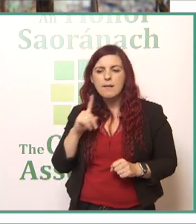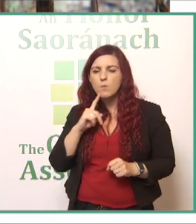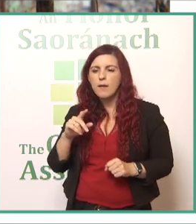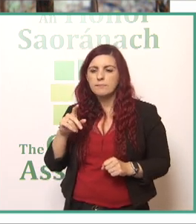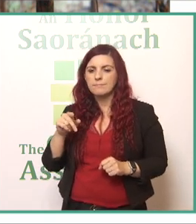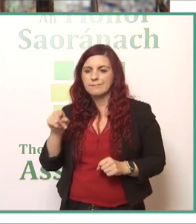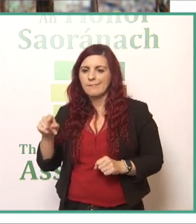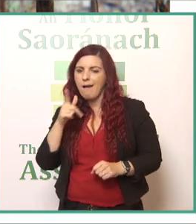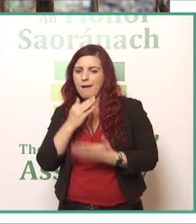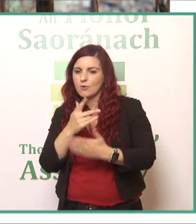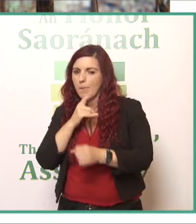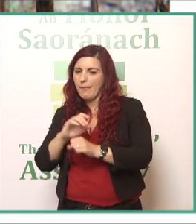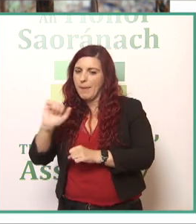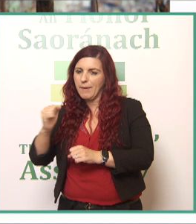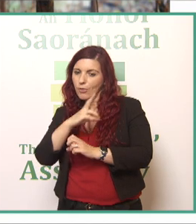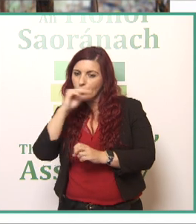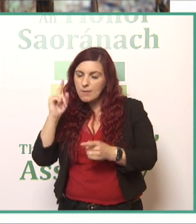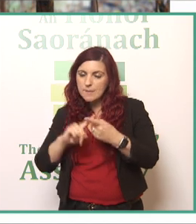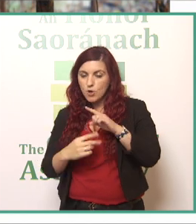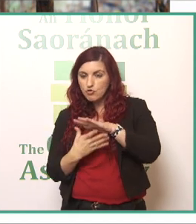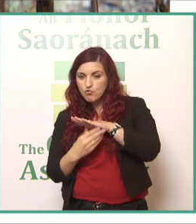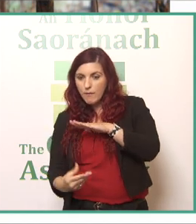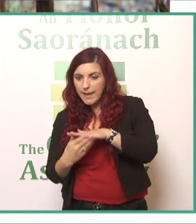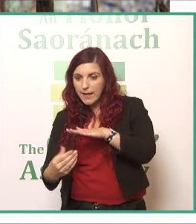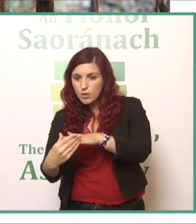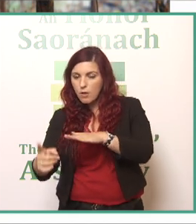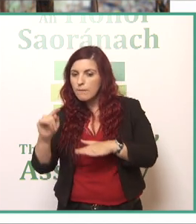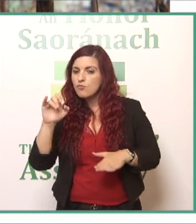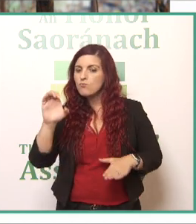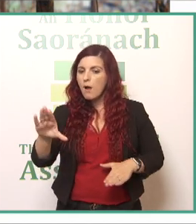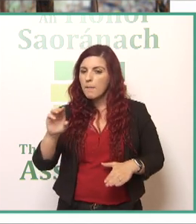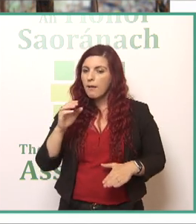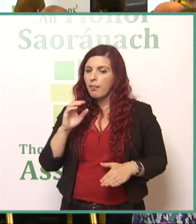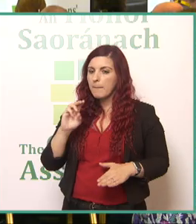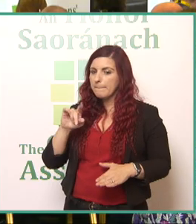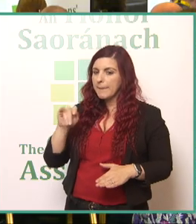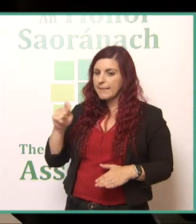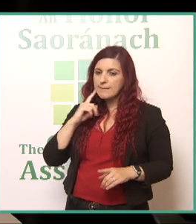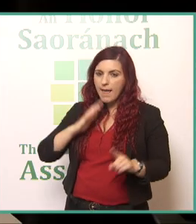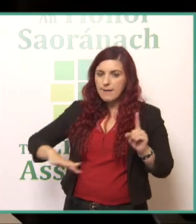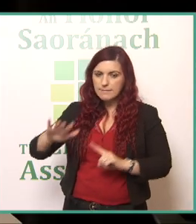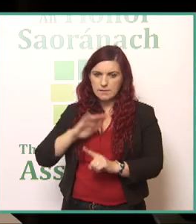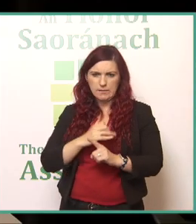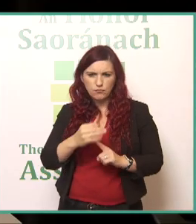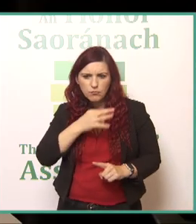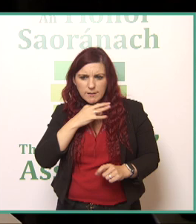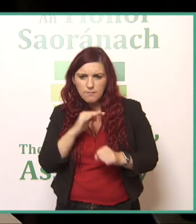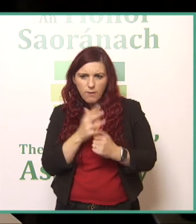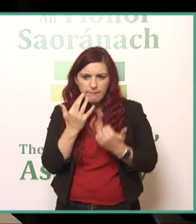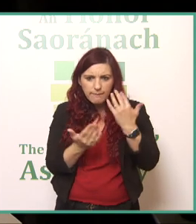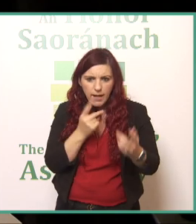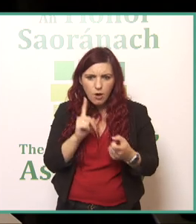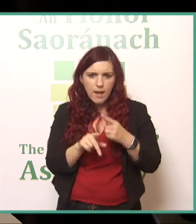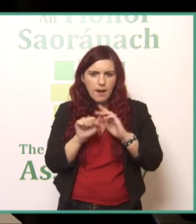the news. And the drainage of the tropical peatlands really has led to huge risk in terms of fire and loss